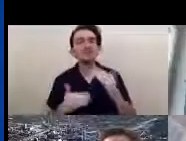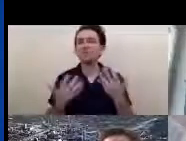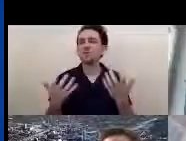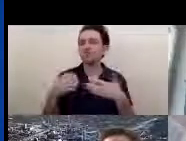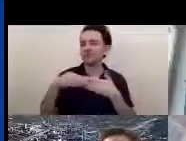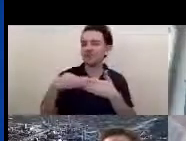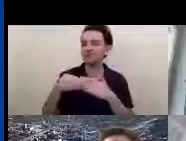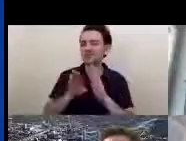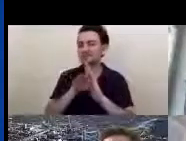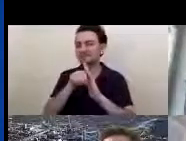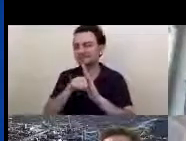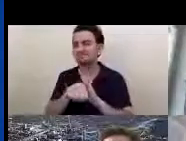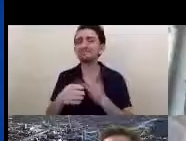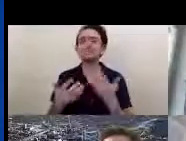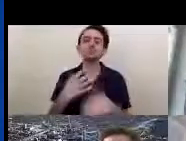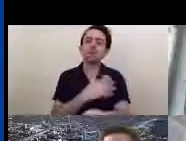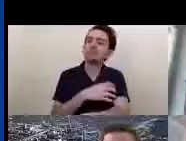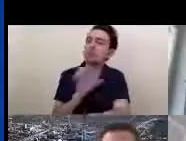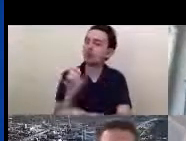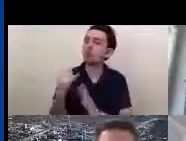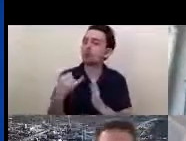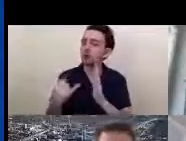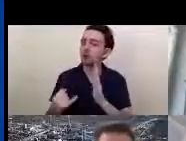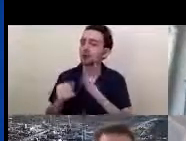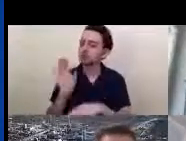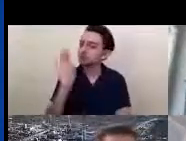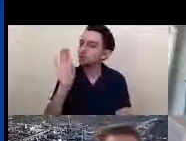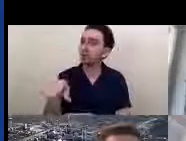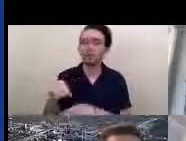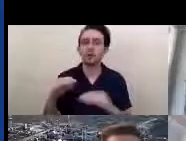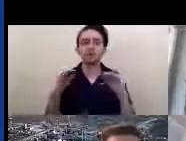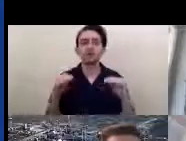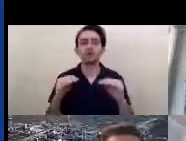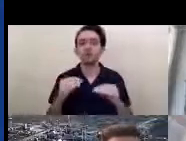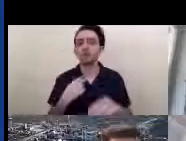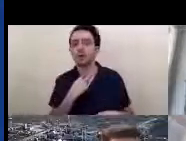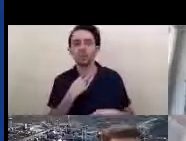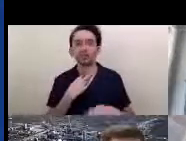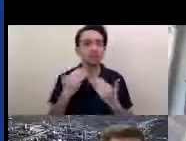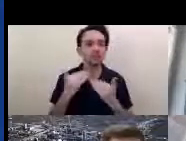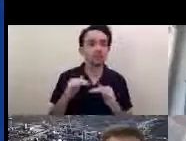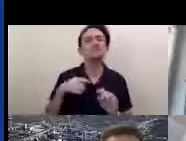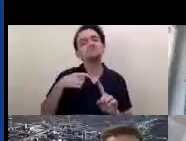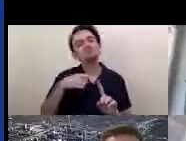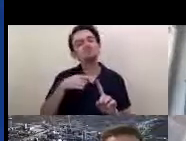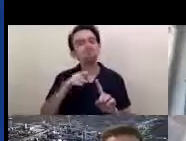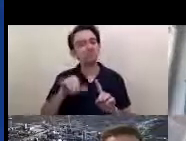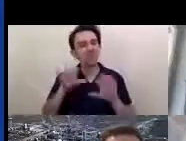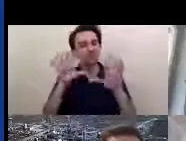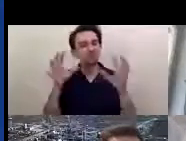terms of empowering artists. But that's kind of the rough budget for year one. And that's in